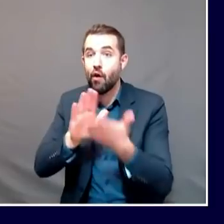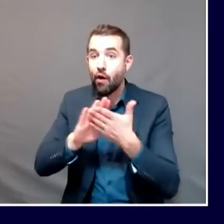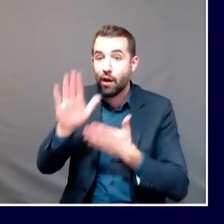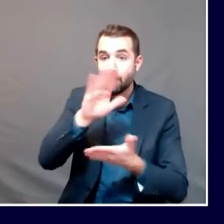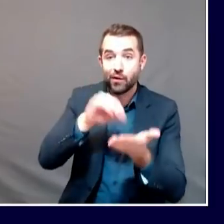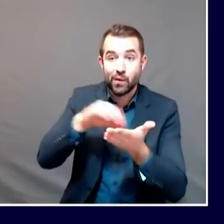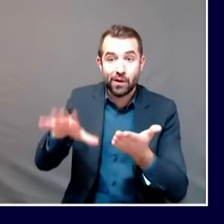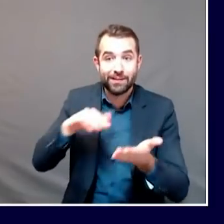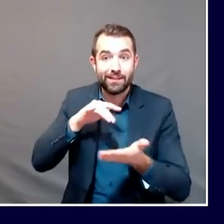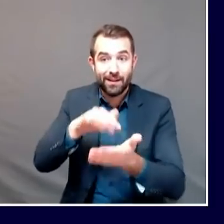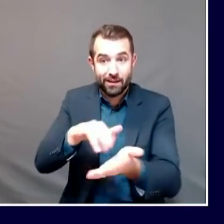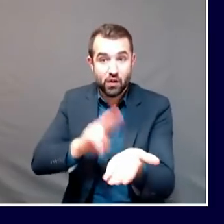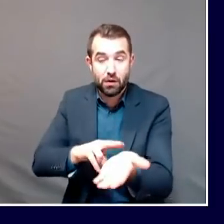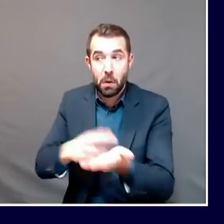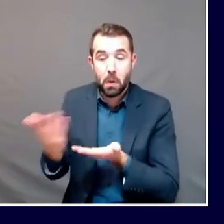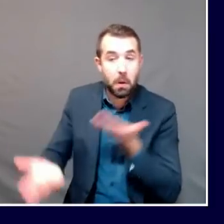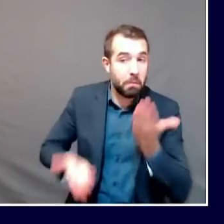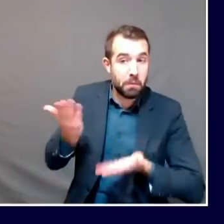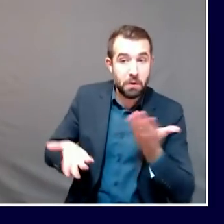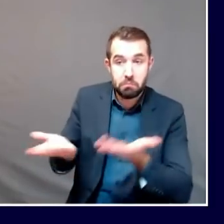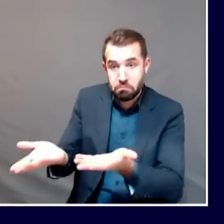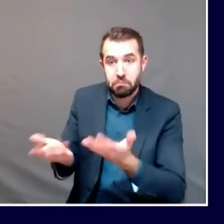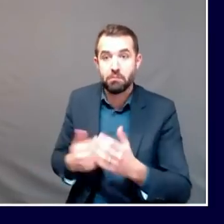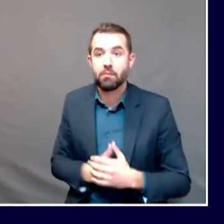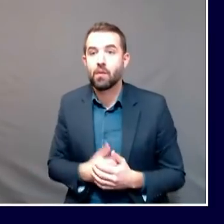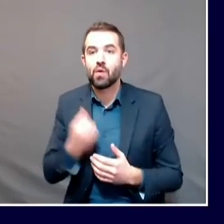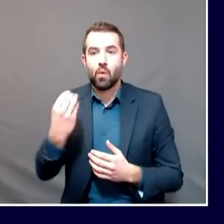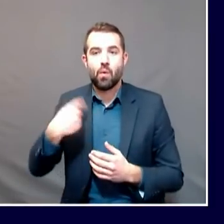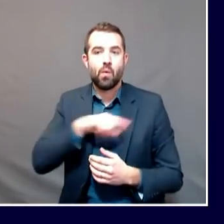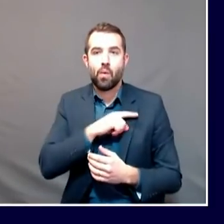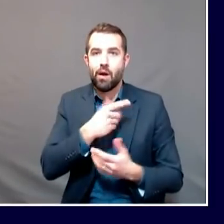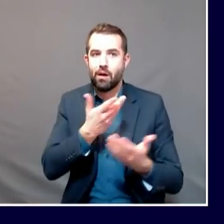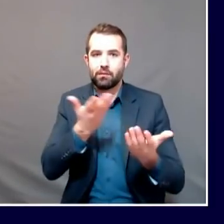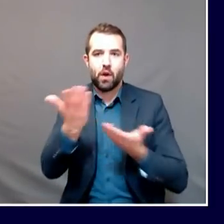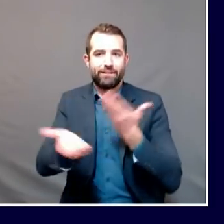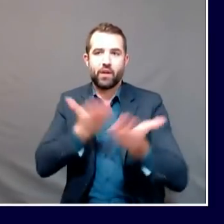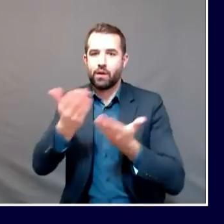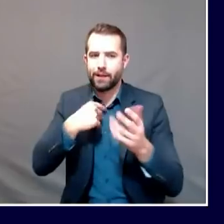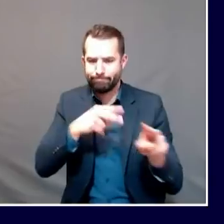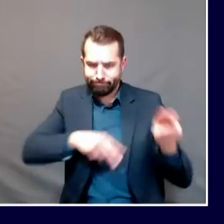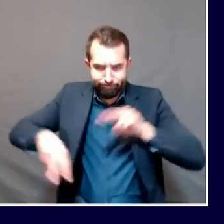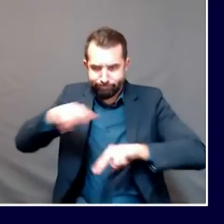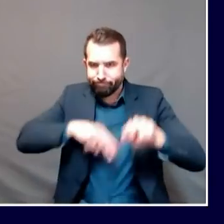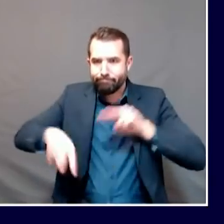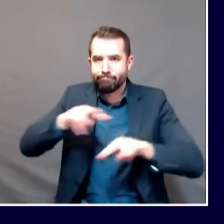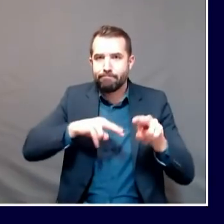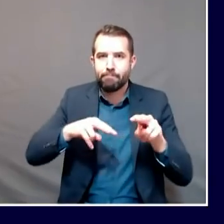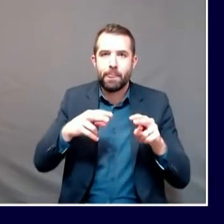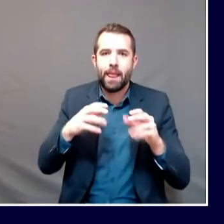out how to split them up across the state so we can get folks vaccinated.